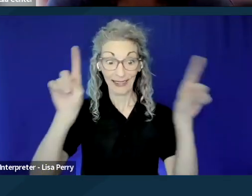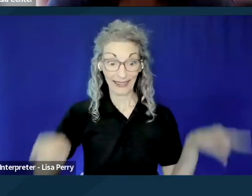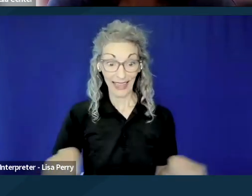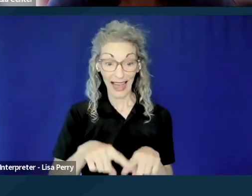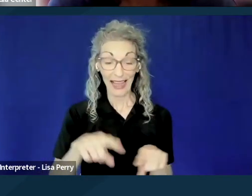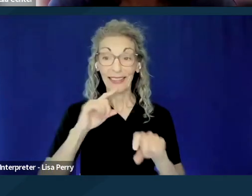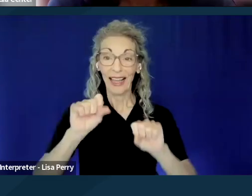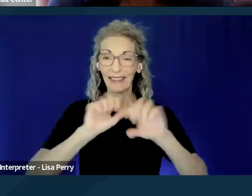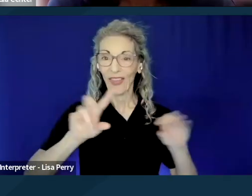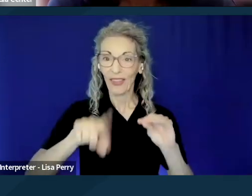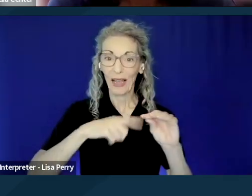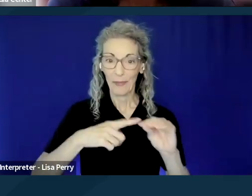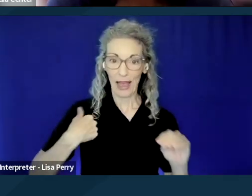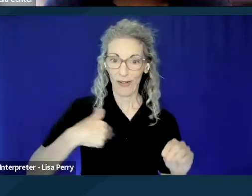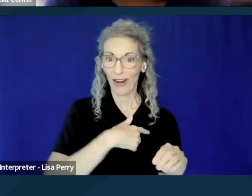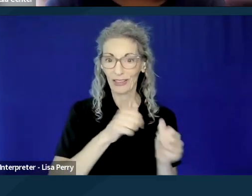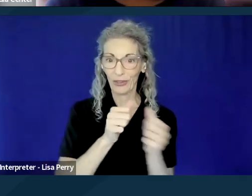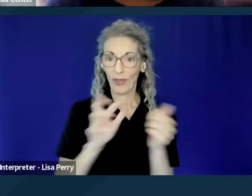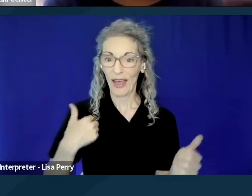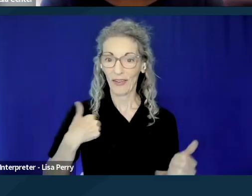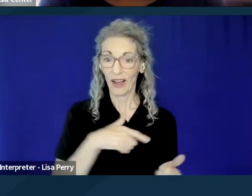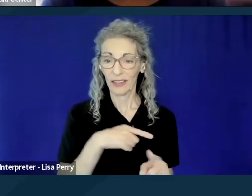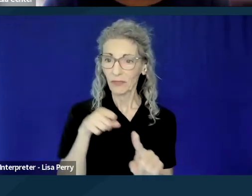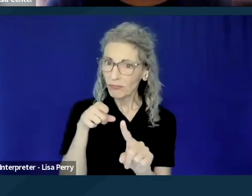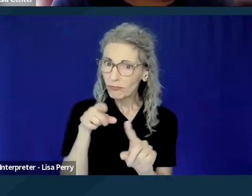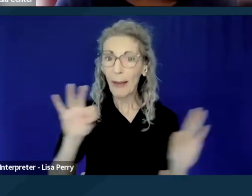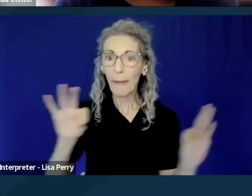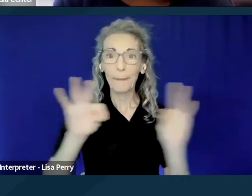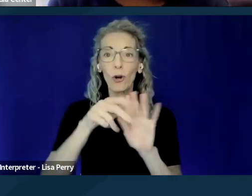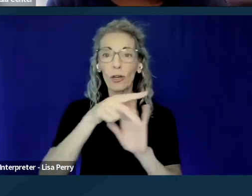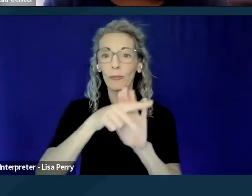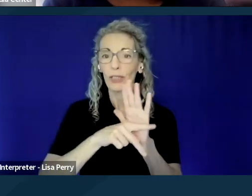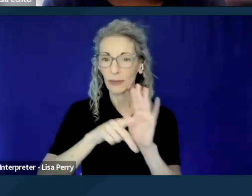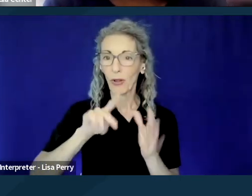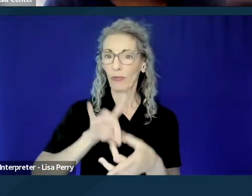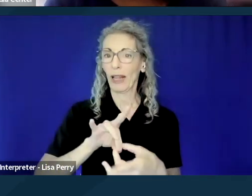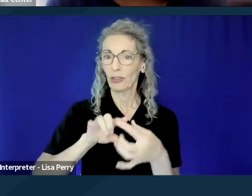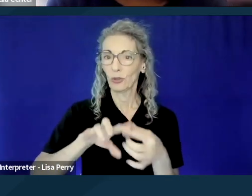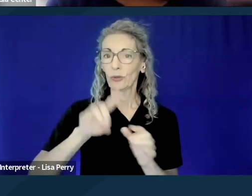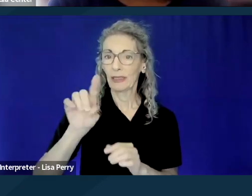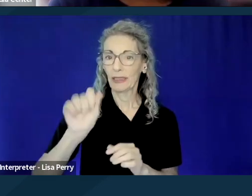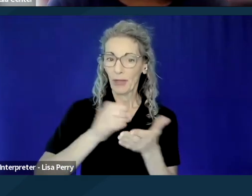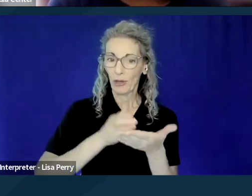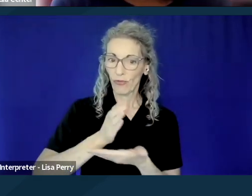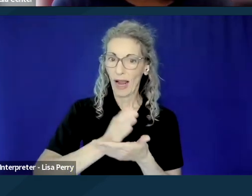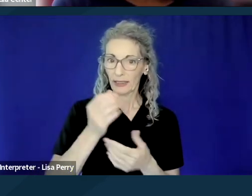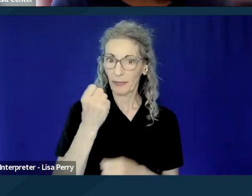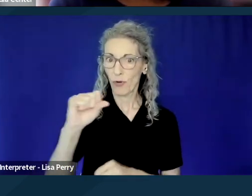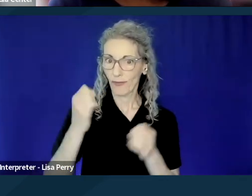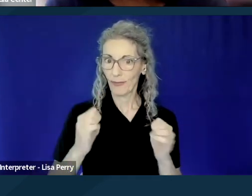that's an important principle of the disability rights movement and many other rights